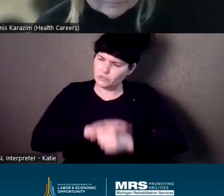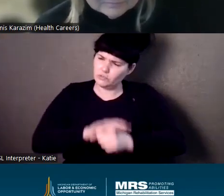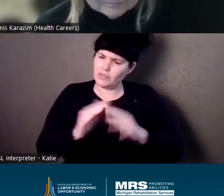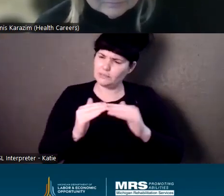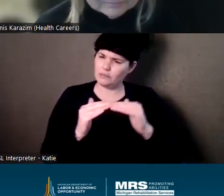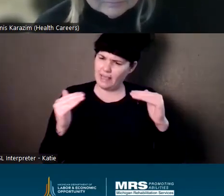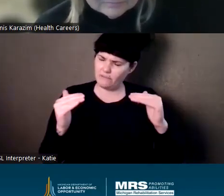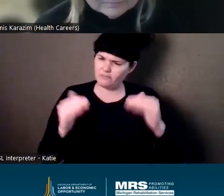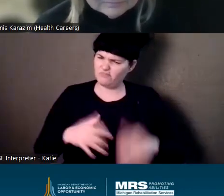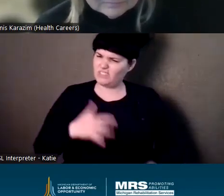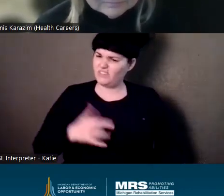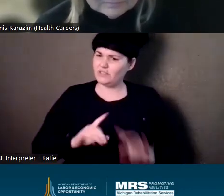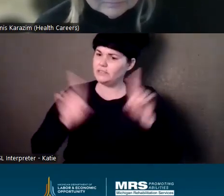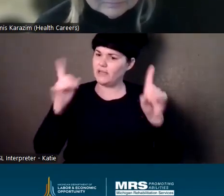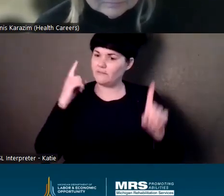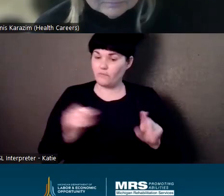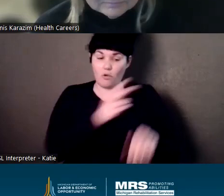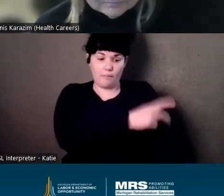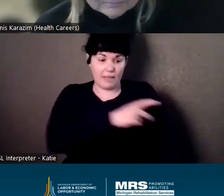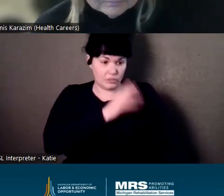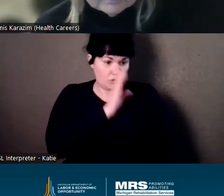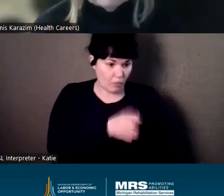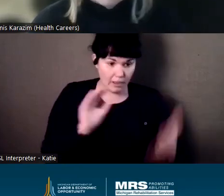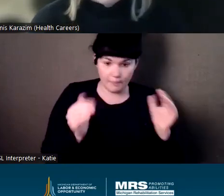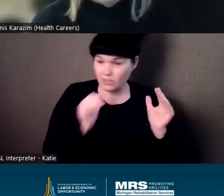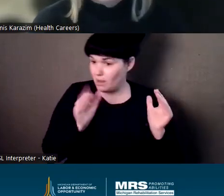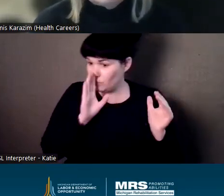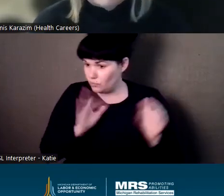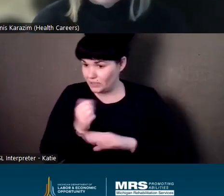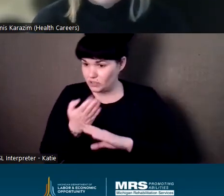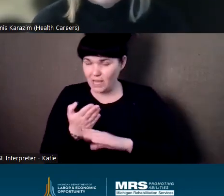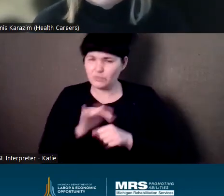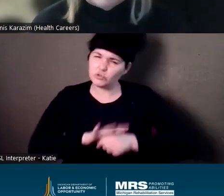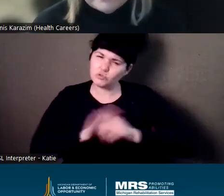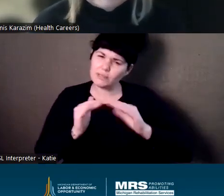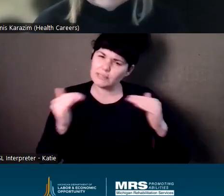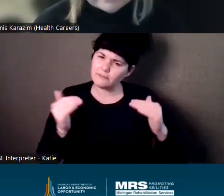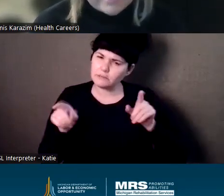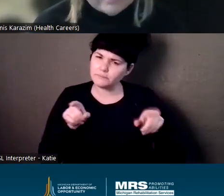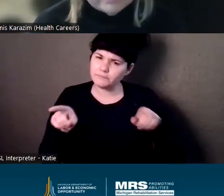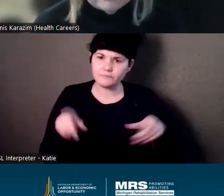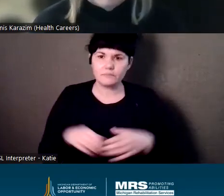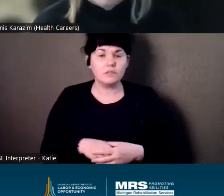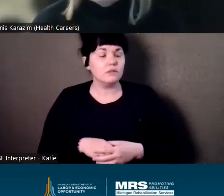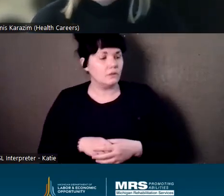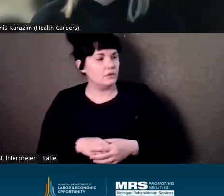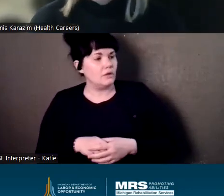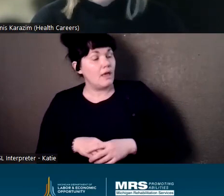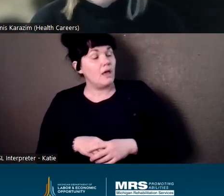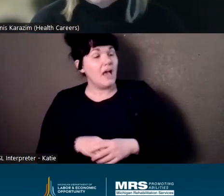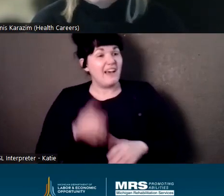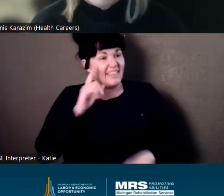direct versus patient indirect jobs? I think that really depends on